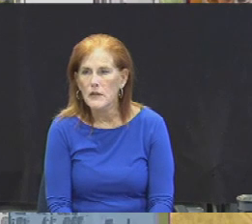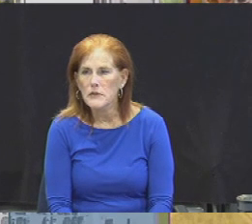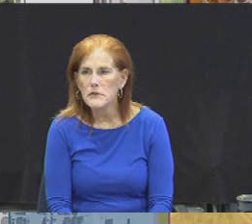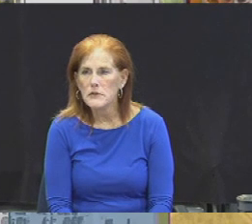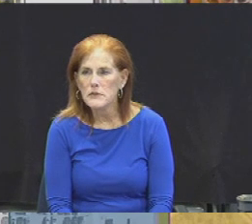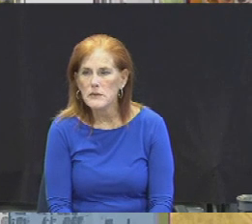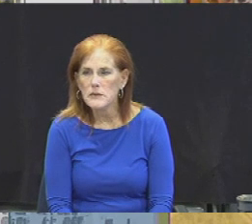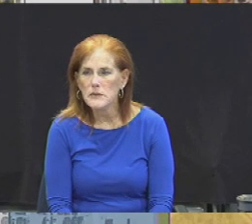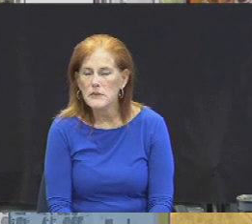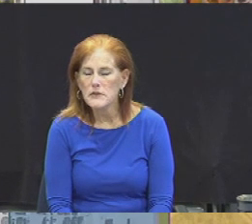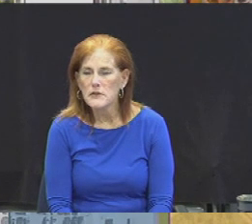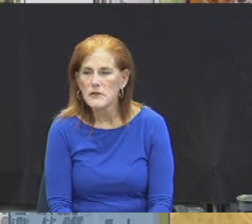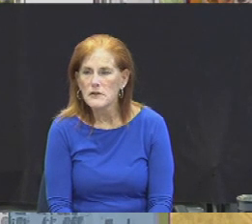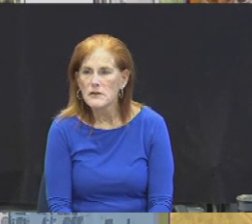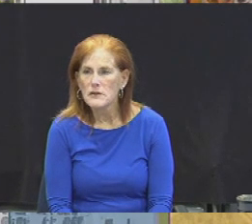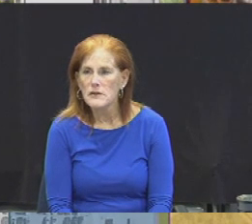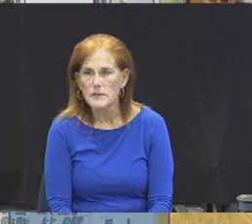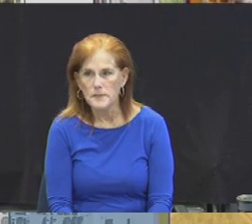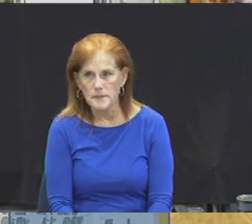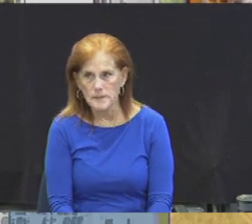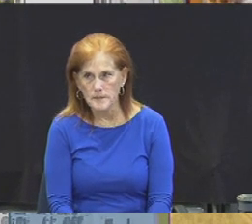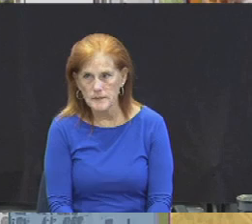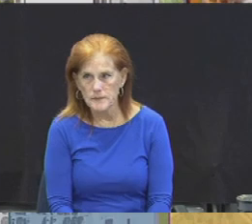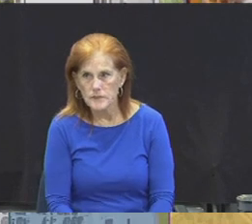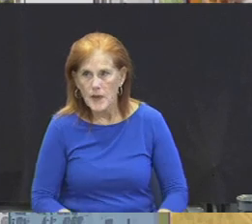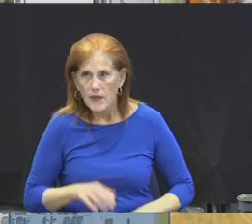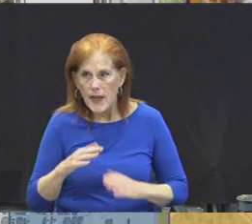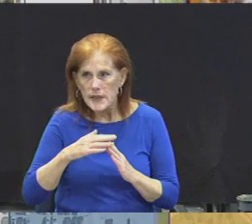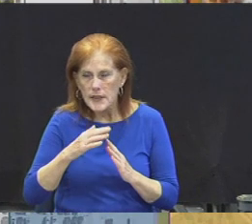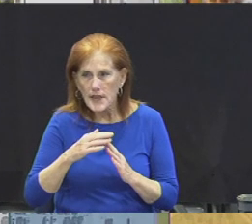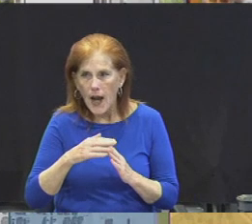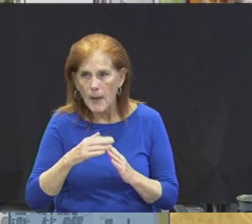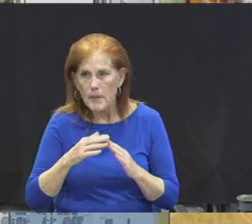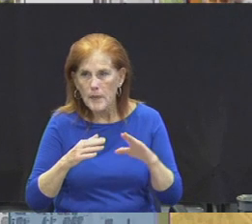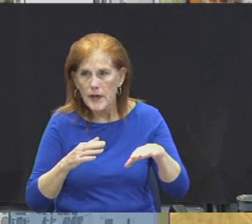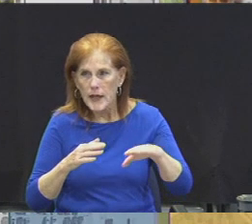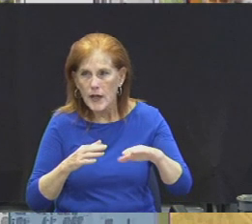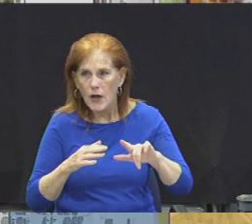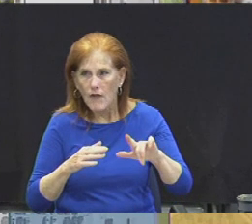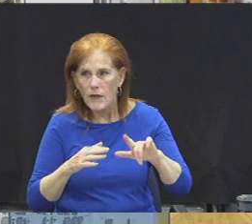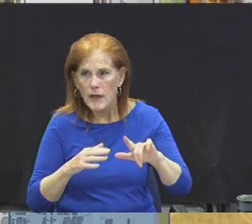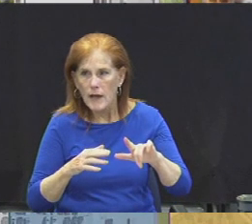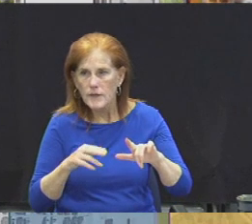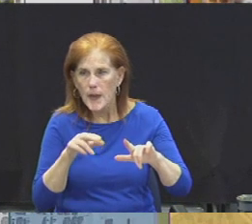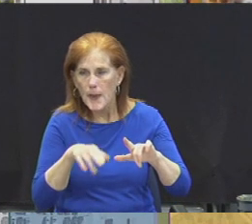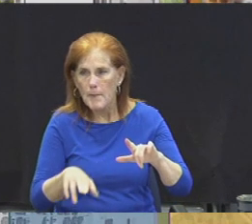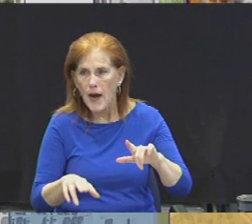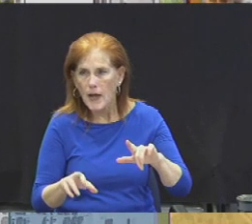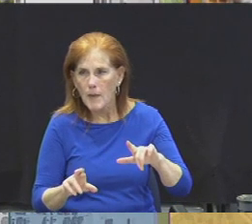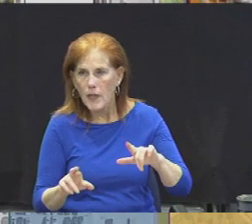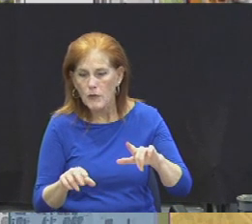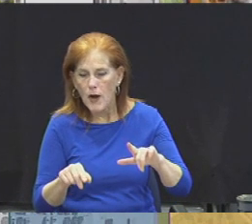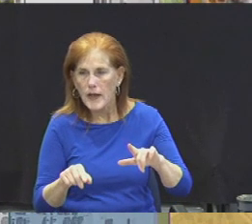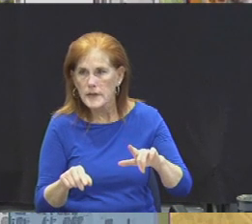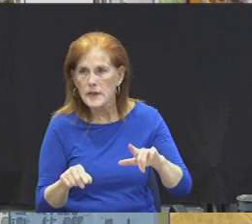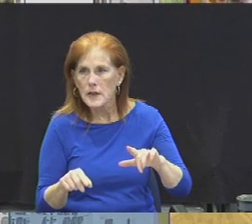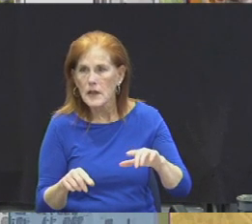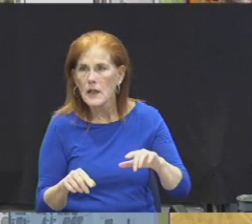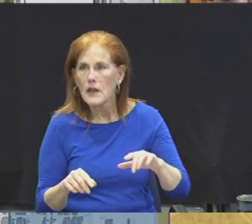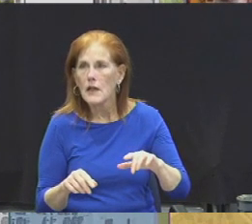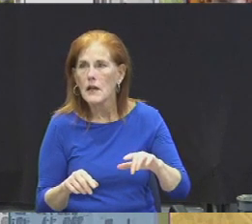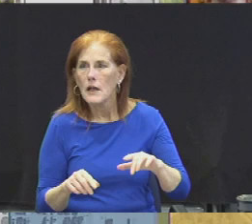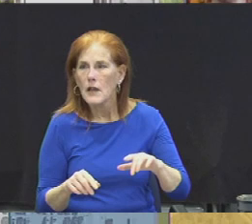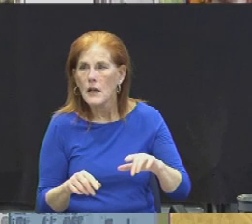not select that. So the top of the slides are here, the bottom of the slides down here. Okay. So the access, if you're